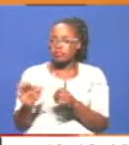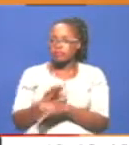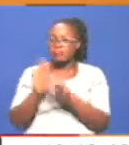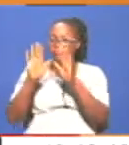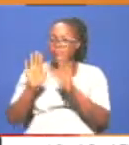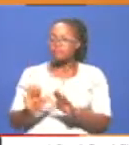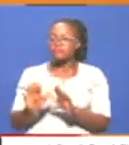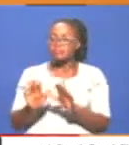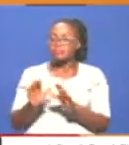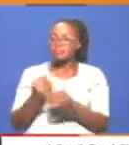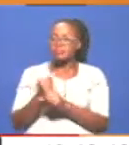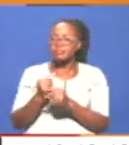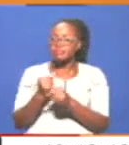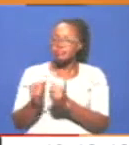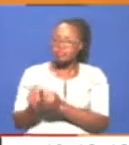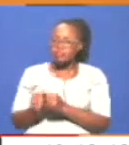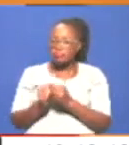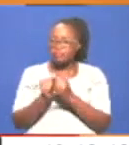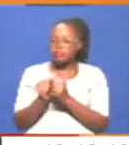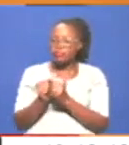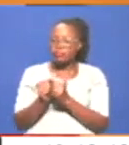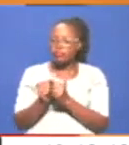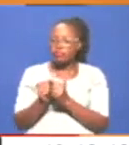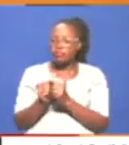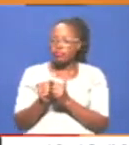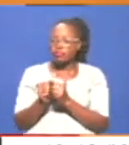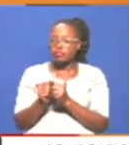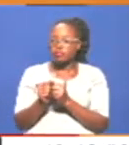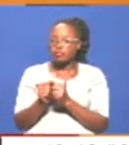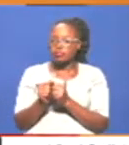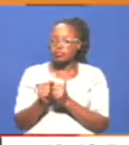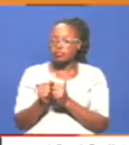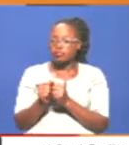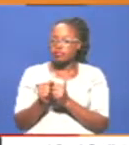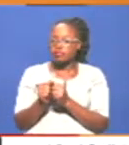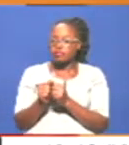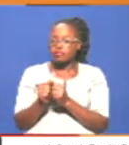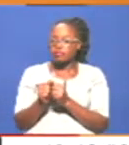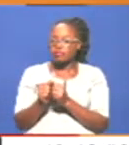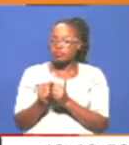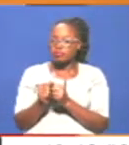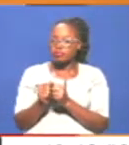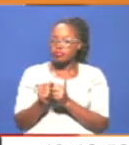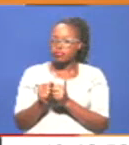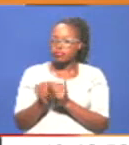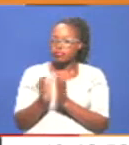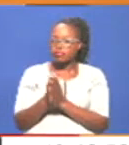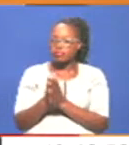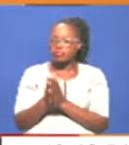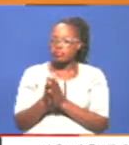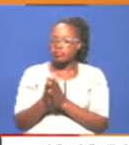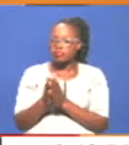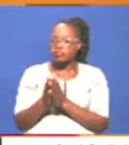them working together so that, because there is the odd number events, inter-aged events, is the women's,